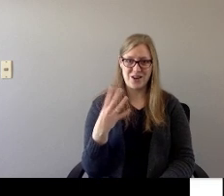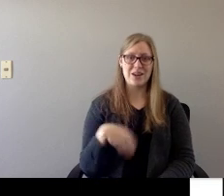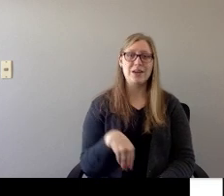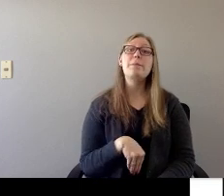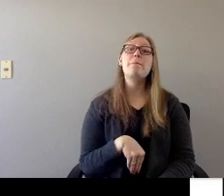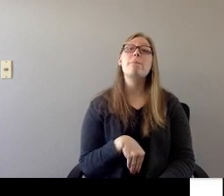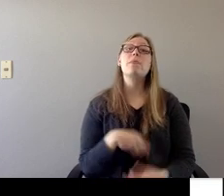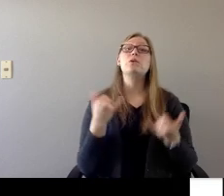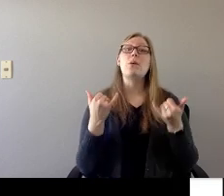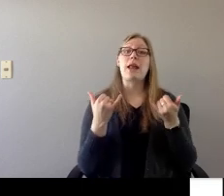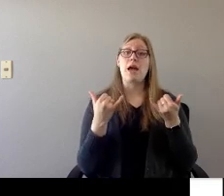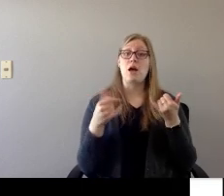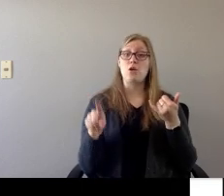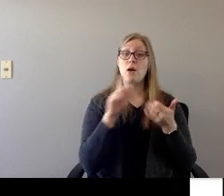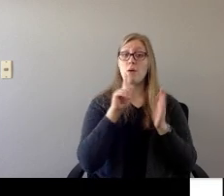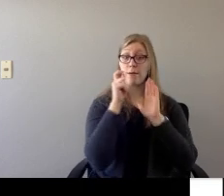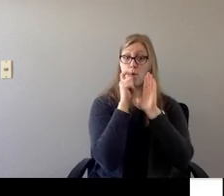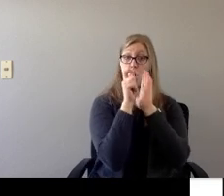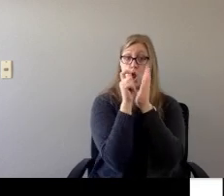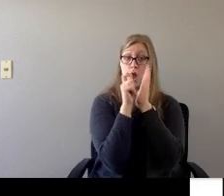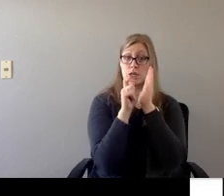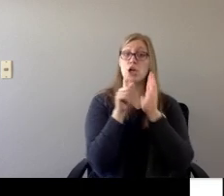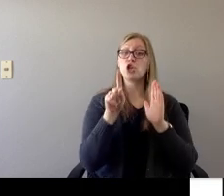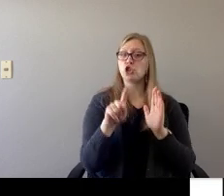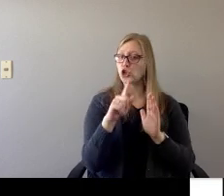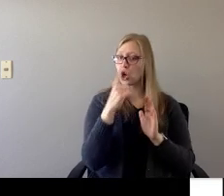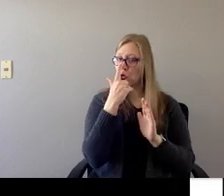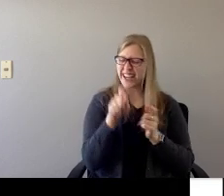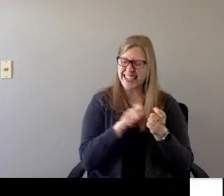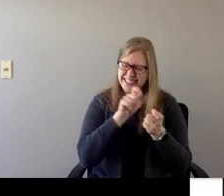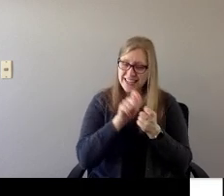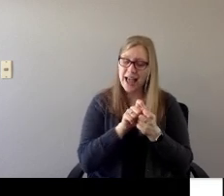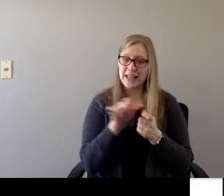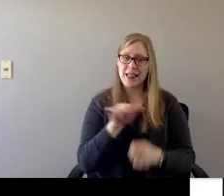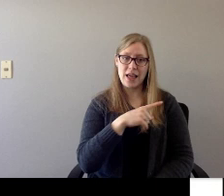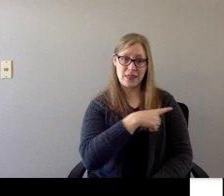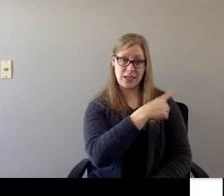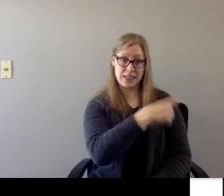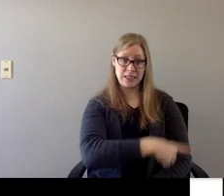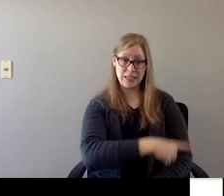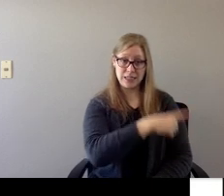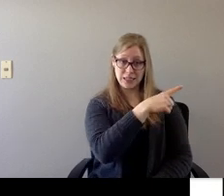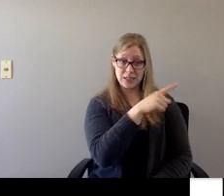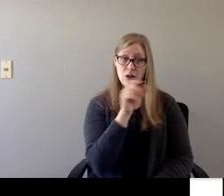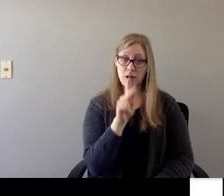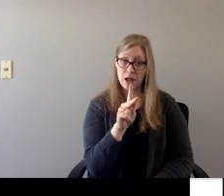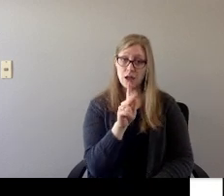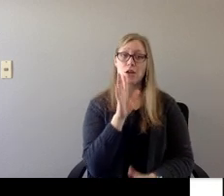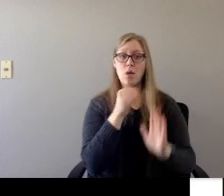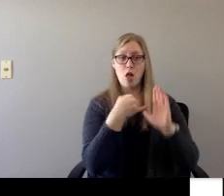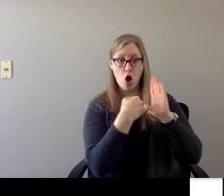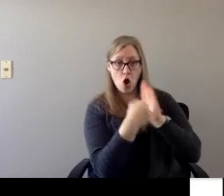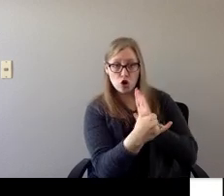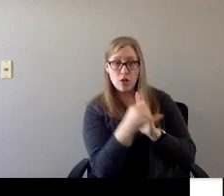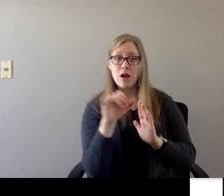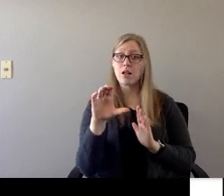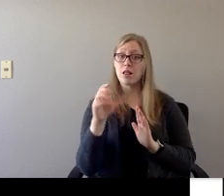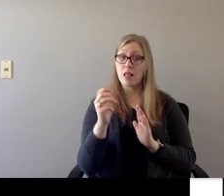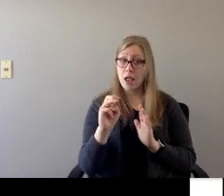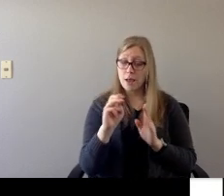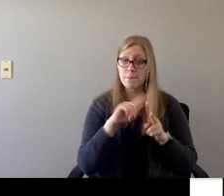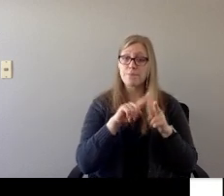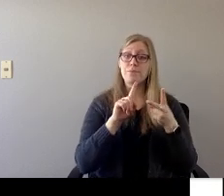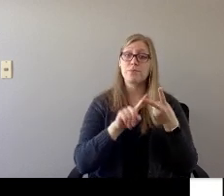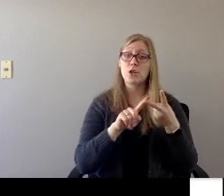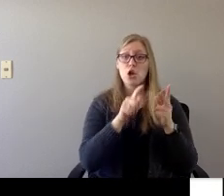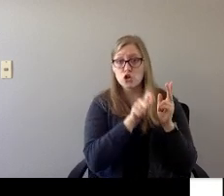And now you're going to be marking it up, and it should look exactly like this. Okay, you're going to underline the claim, circle 2